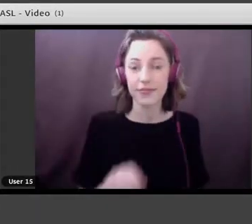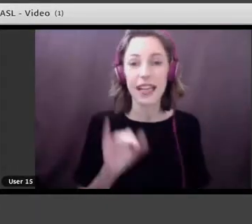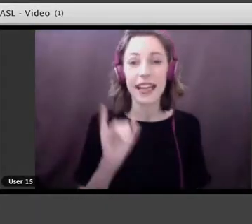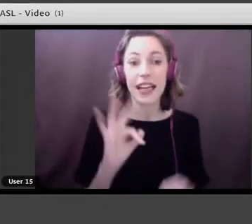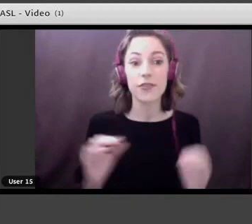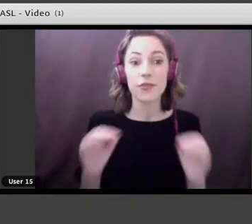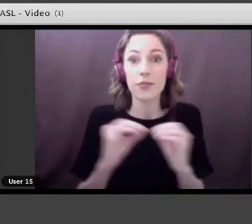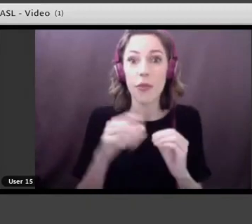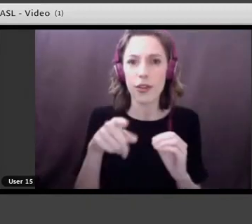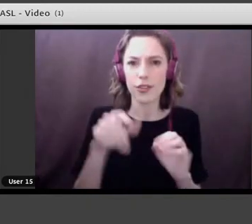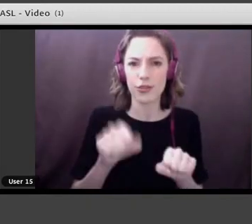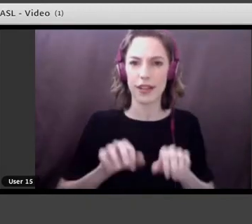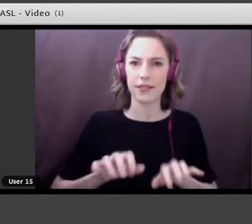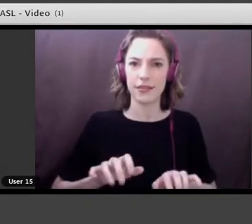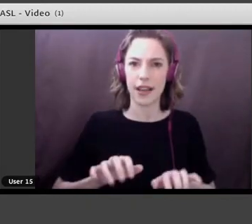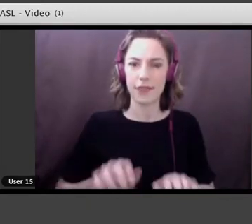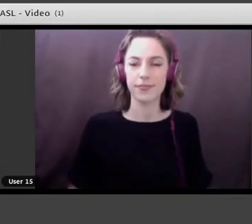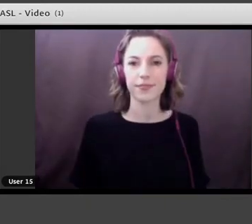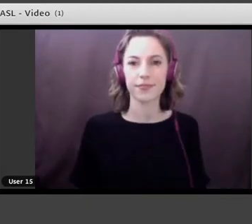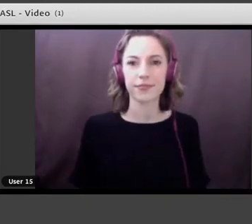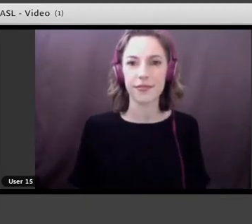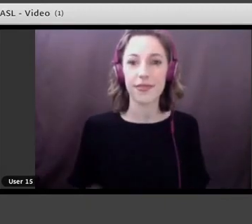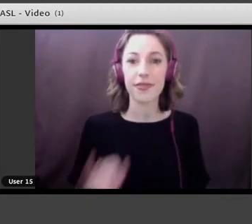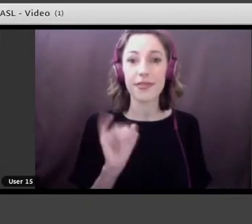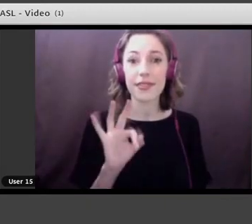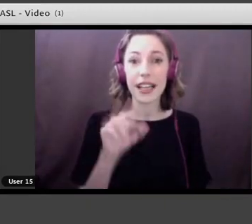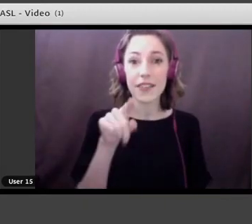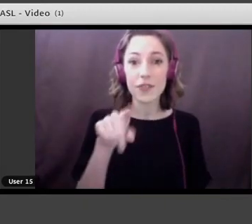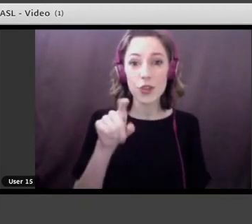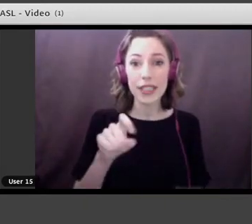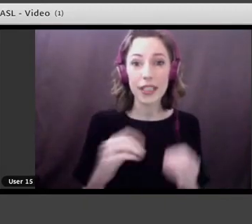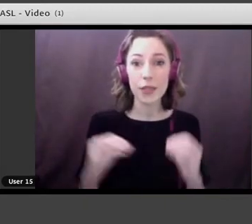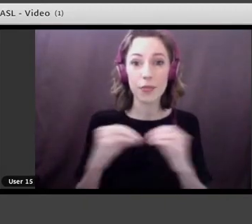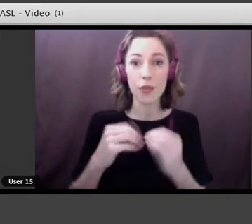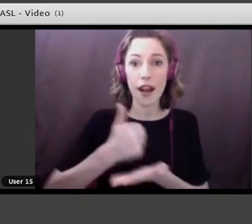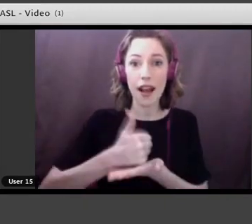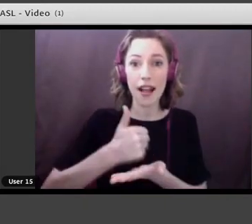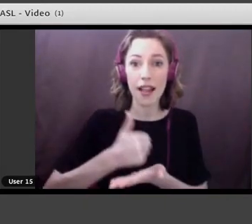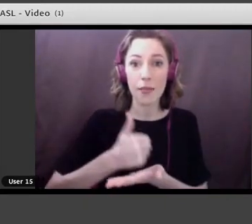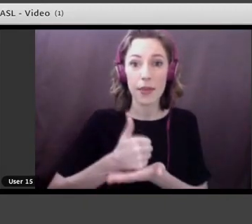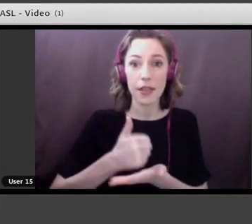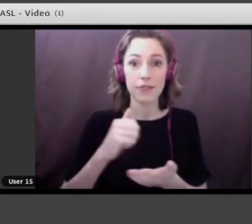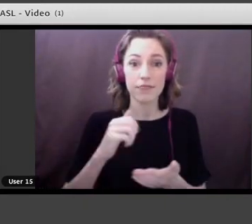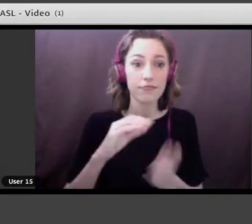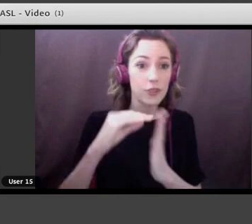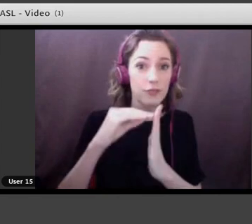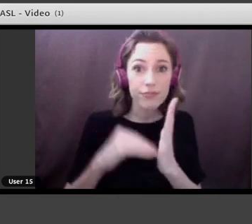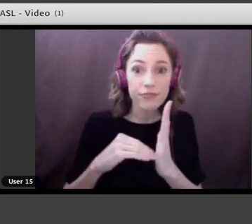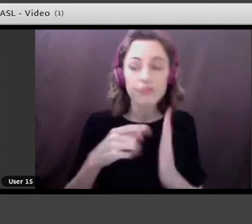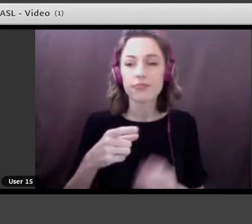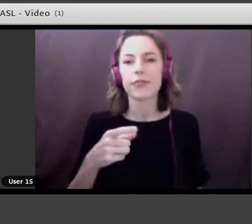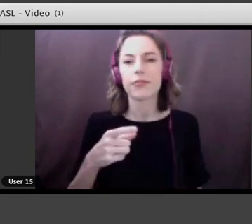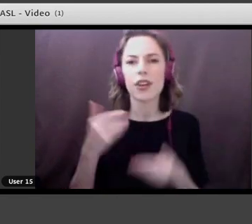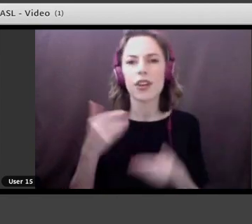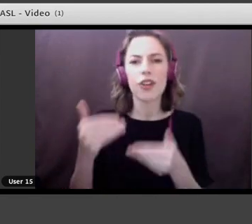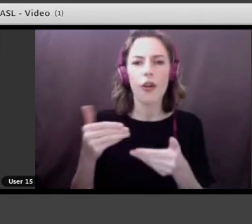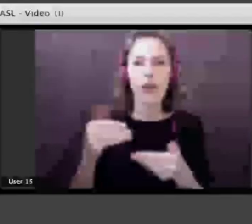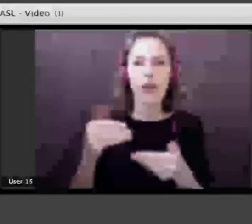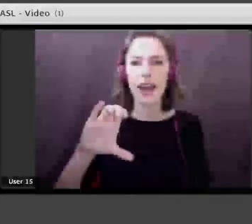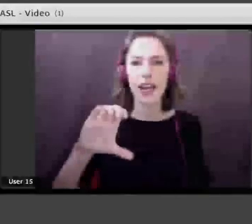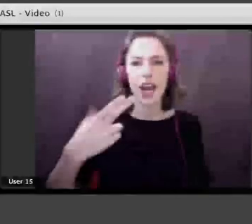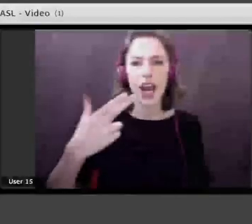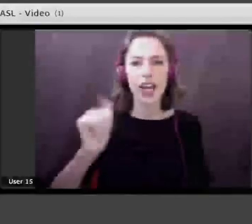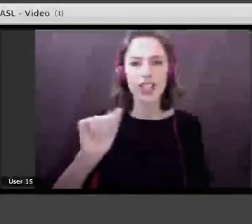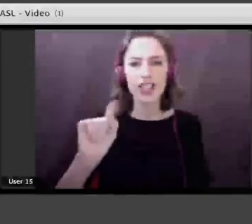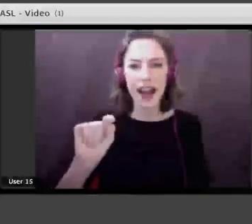If you do need support in utilizing the poll, please add any ideas into the chat pod, and we